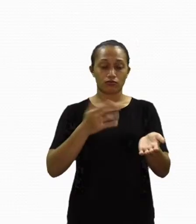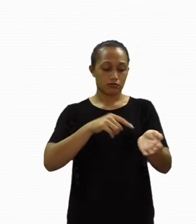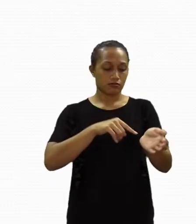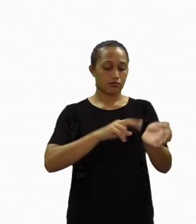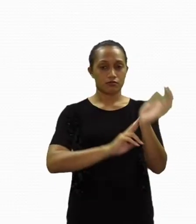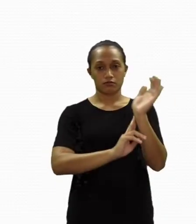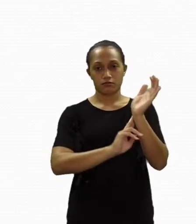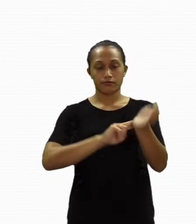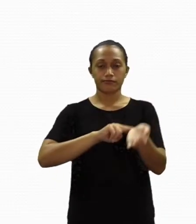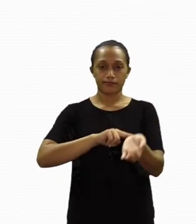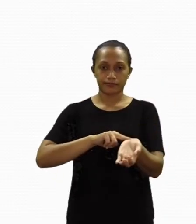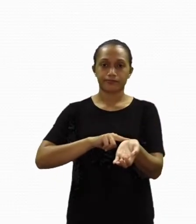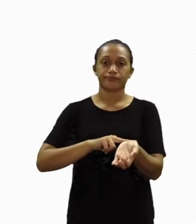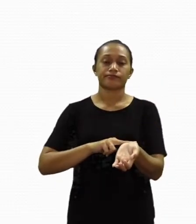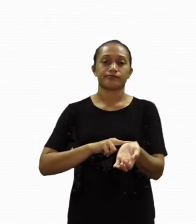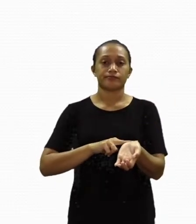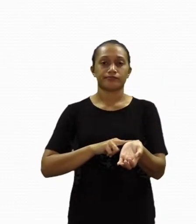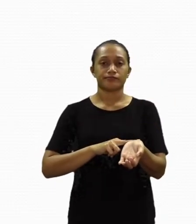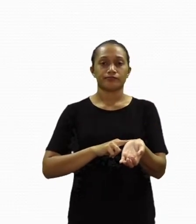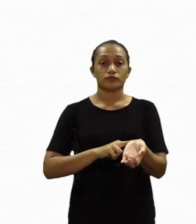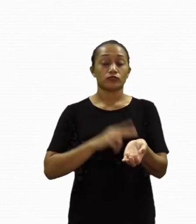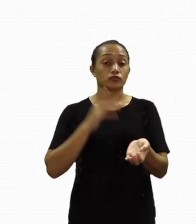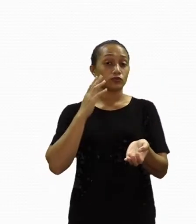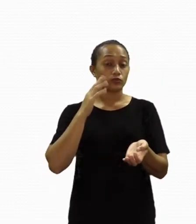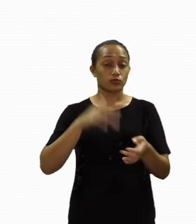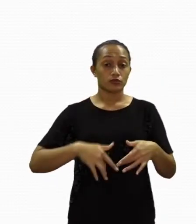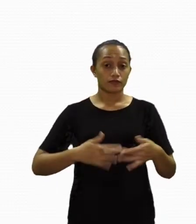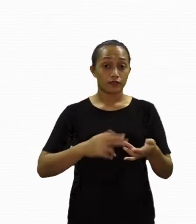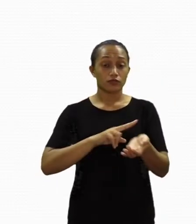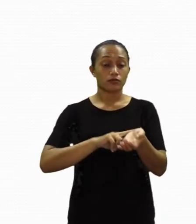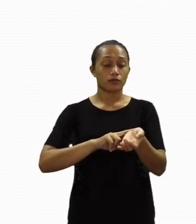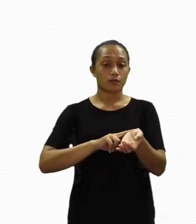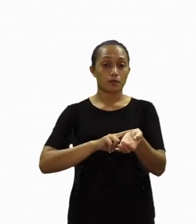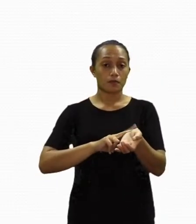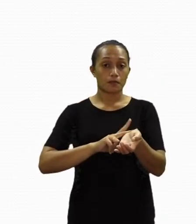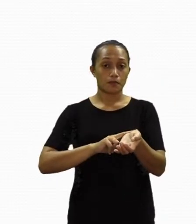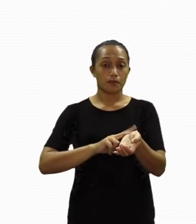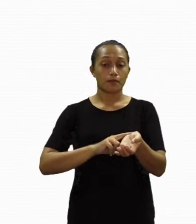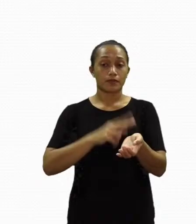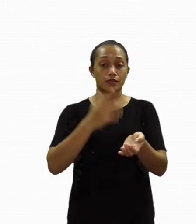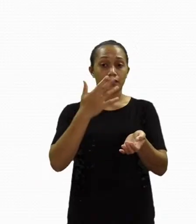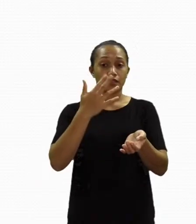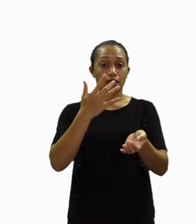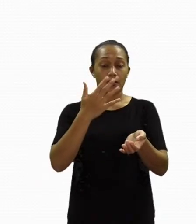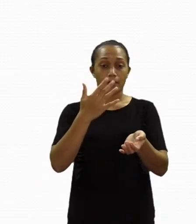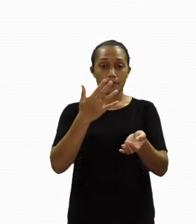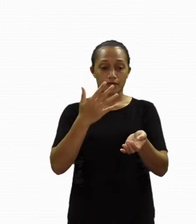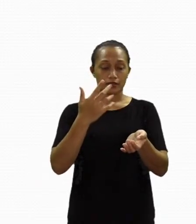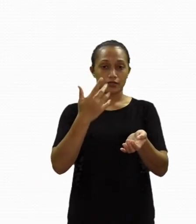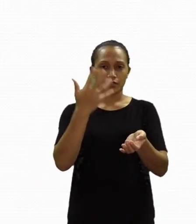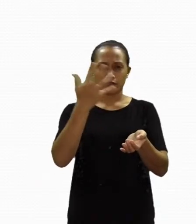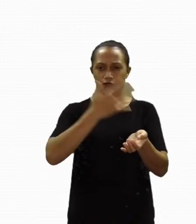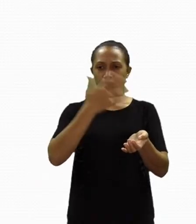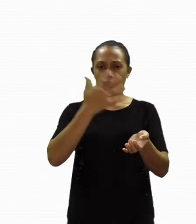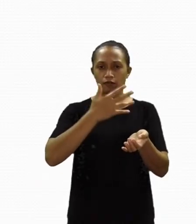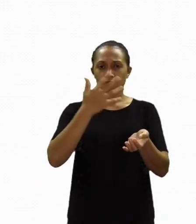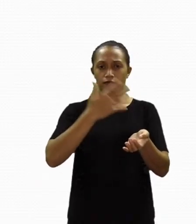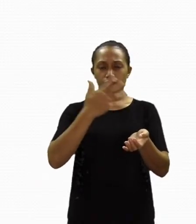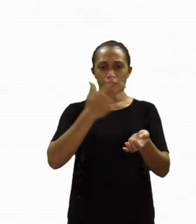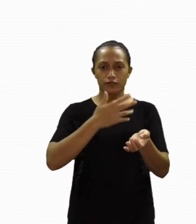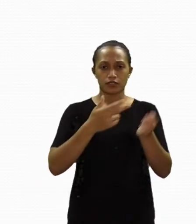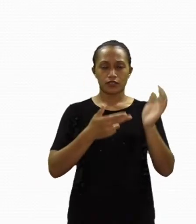on the thumb side of your wrist. When you feel your pulse, count the number of beats in 15 seconds.